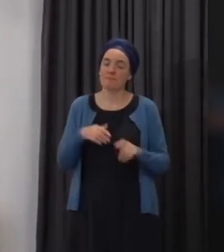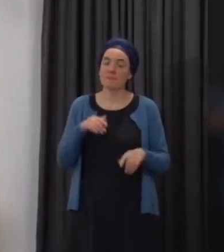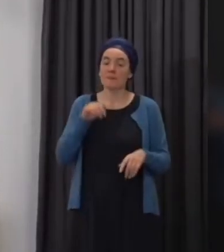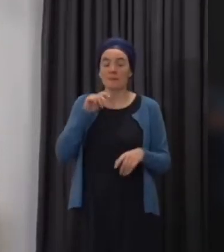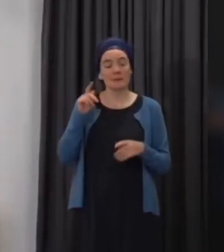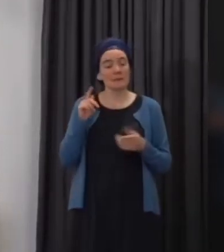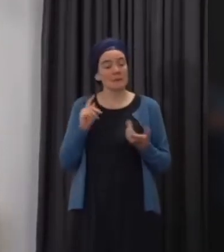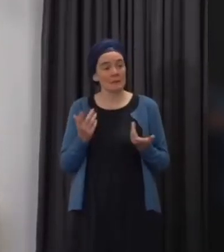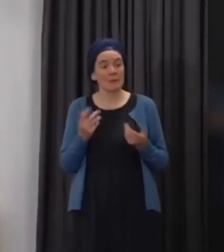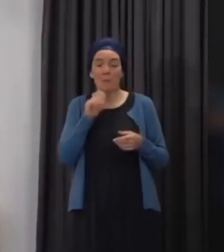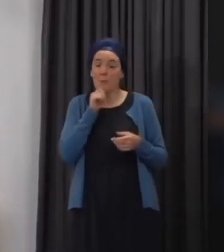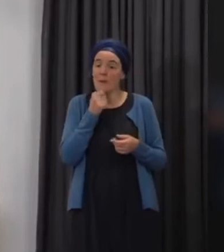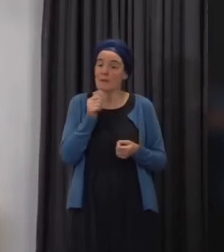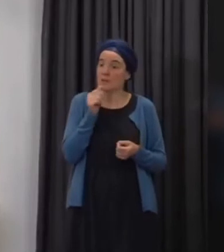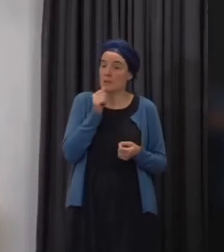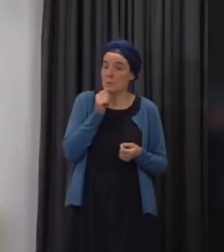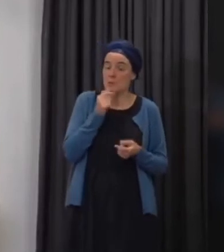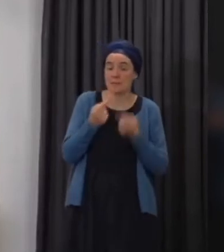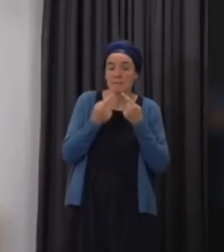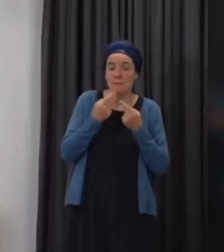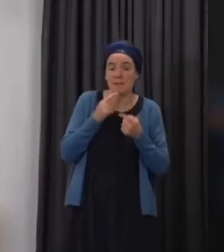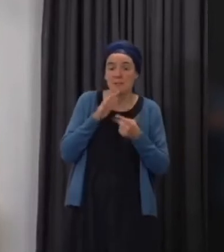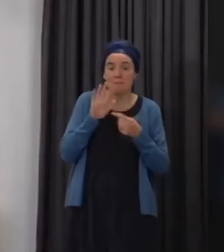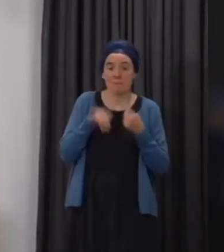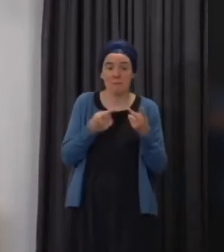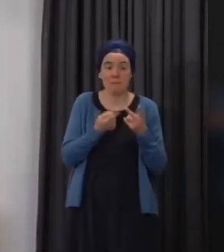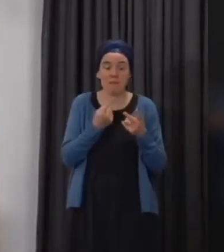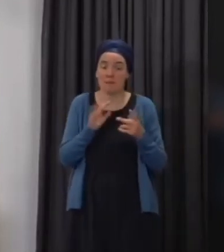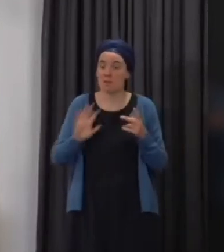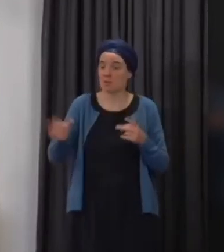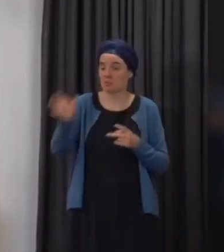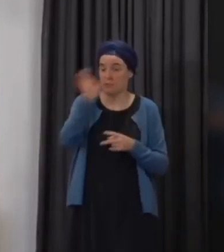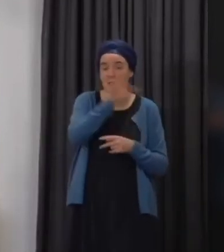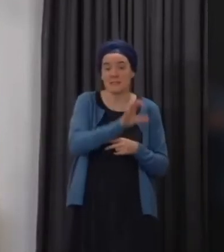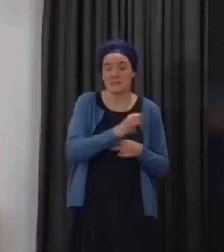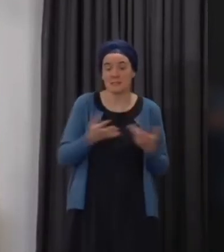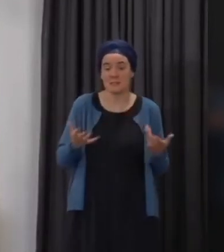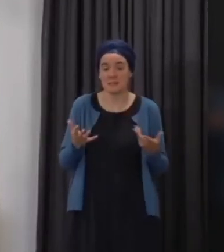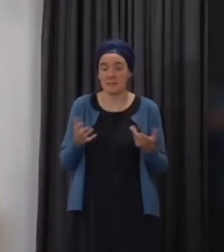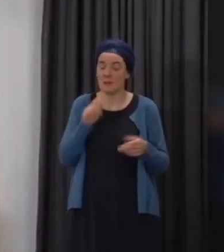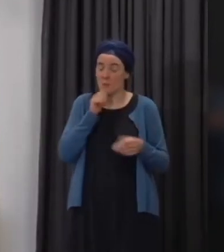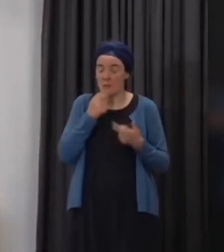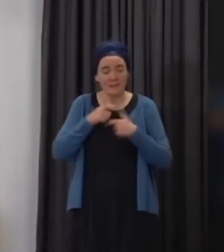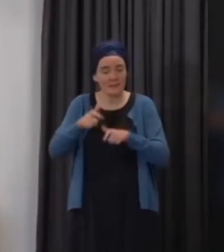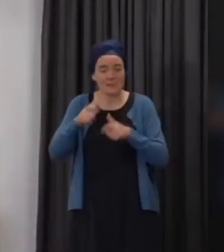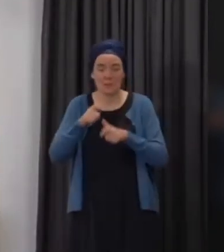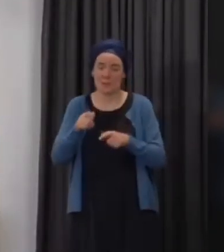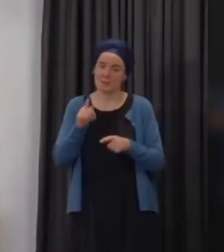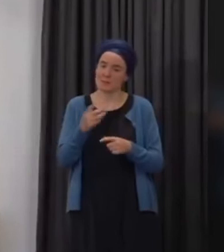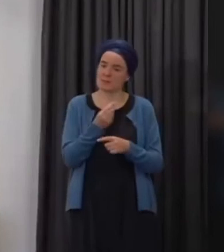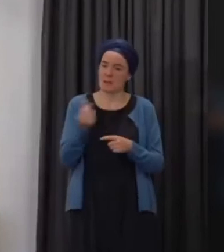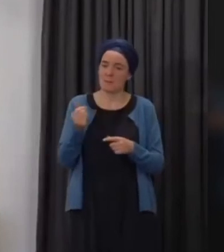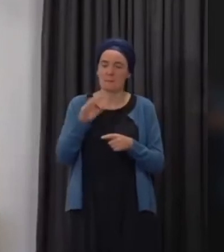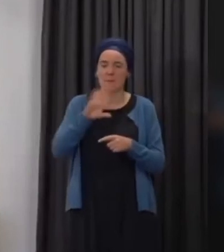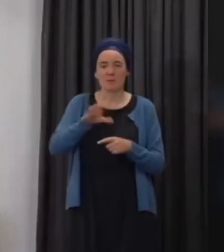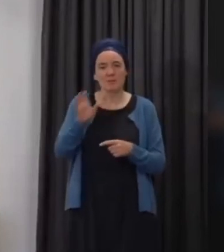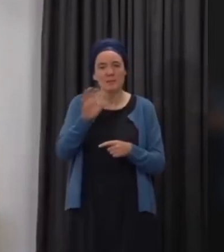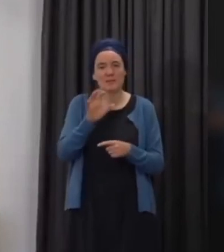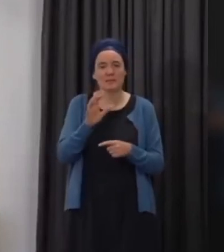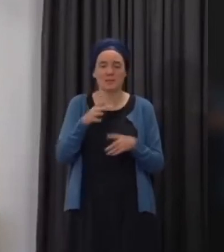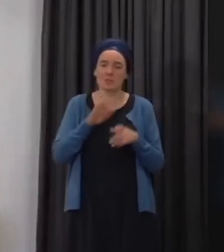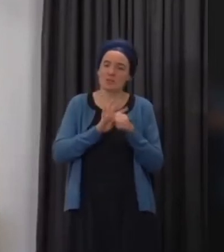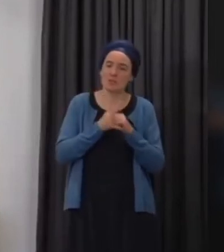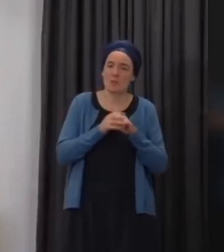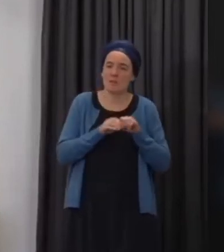their lockdown measures. We definitely want to understand the sort of risks that implies for us in Wales in making